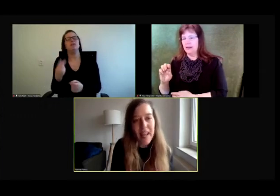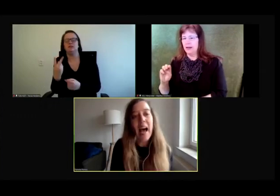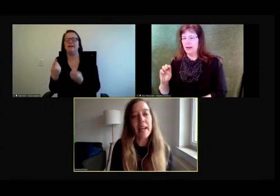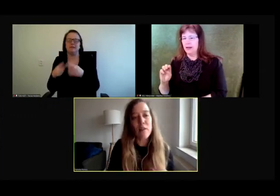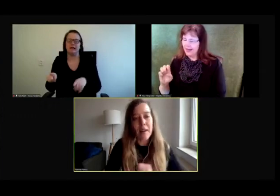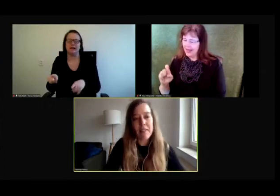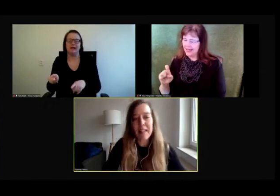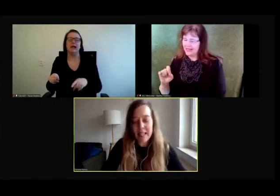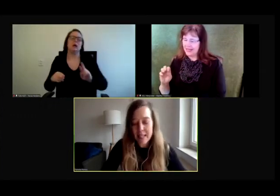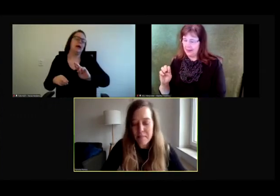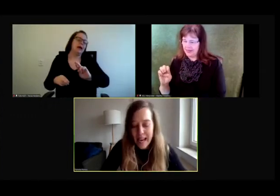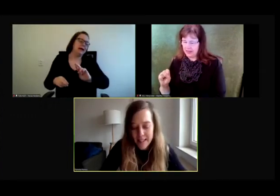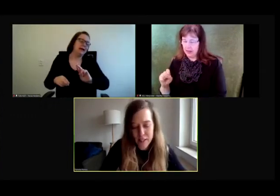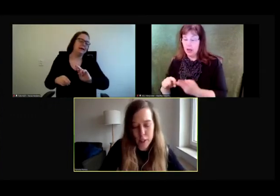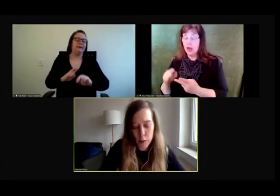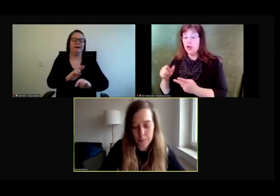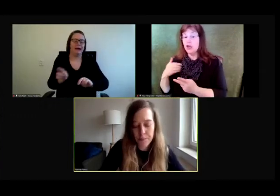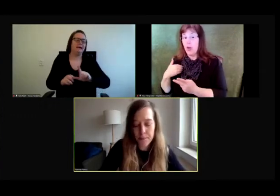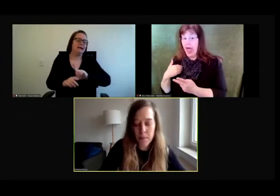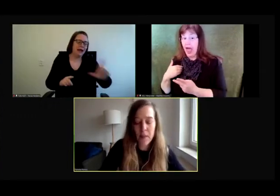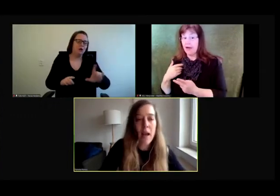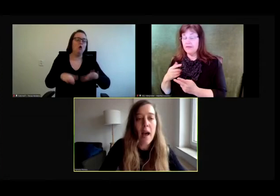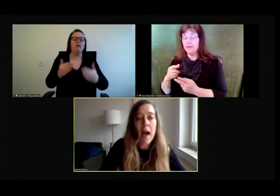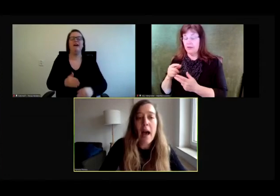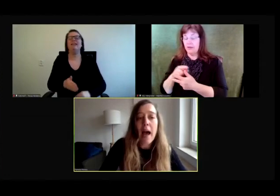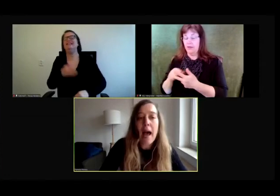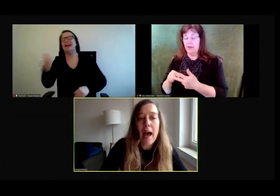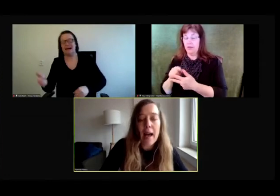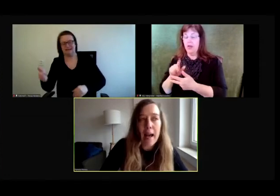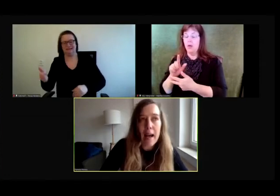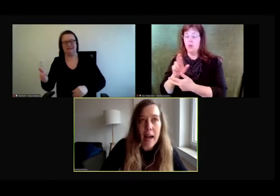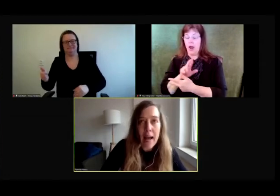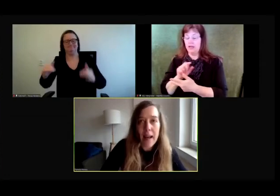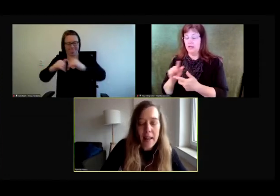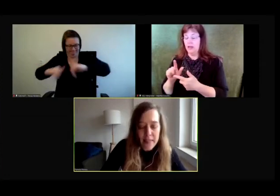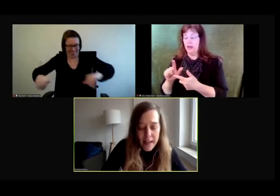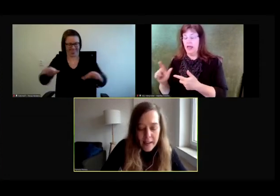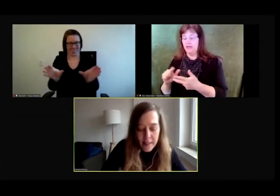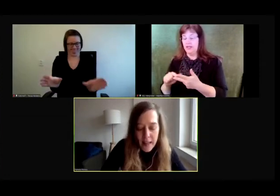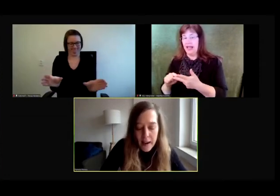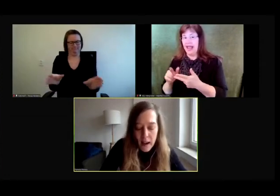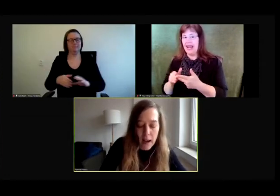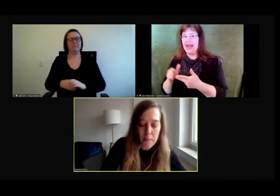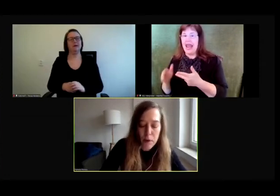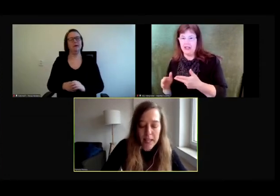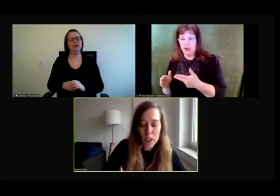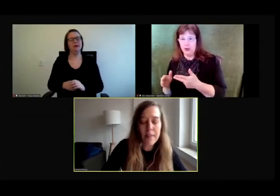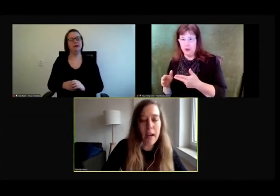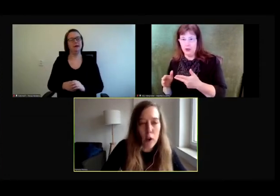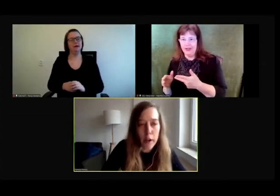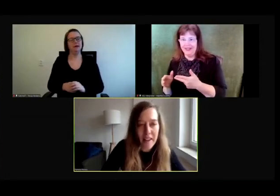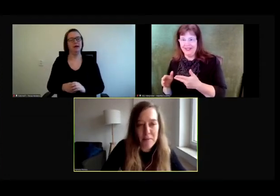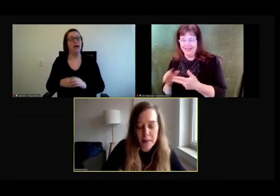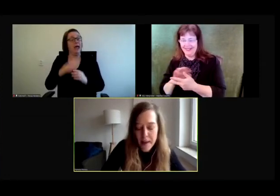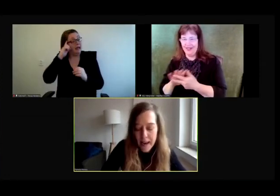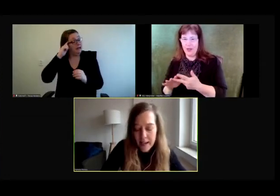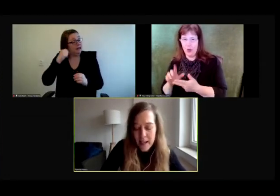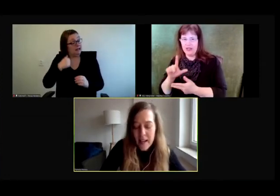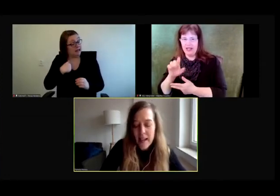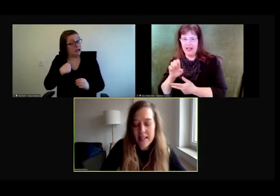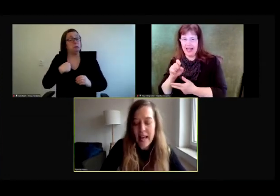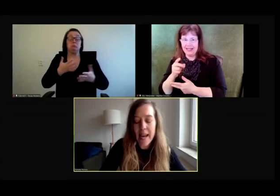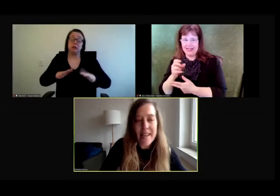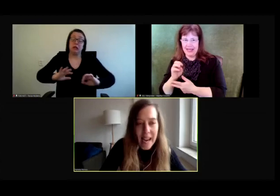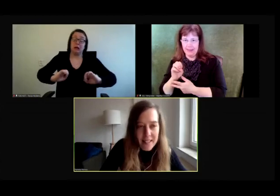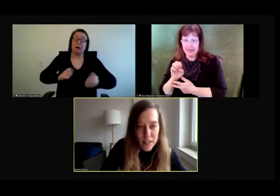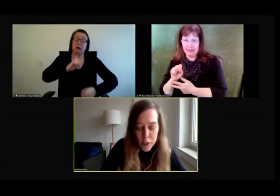and left, and you have the lexeme next to. Mm-hmm. And I think that a prediction that could have been